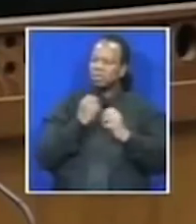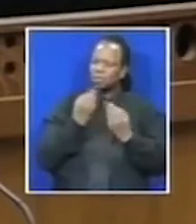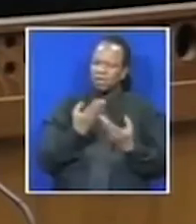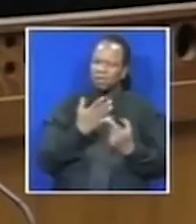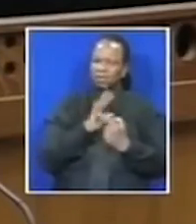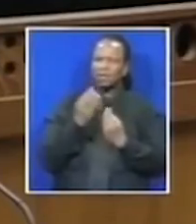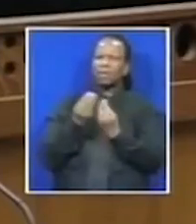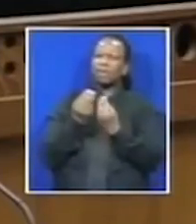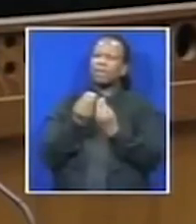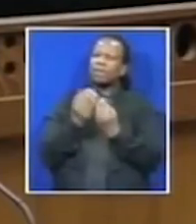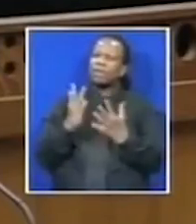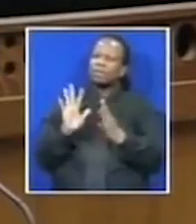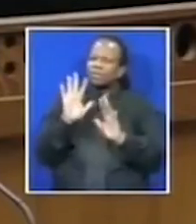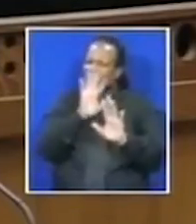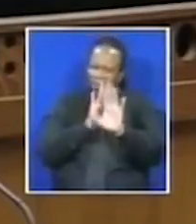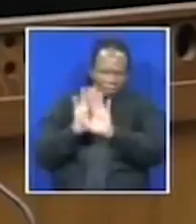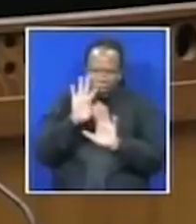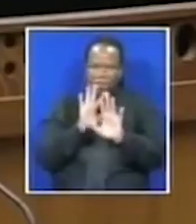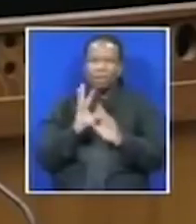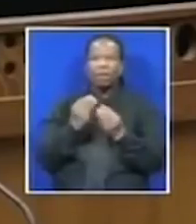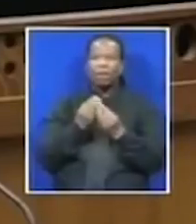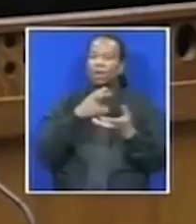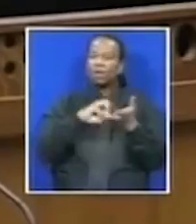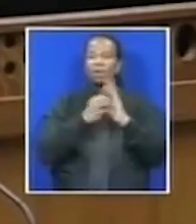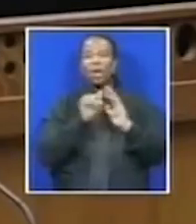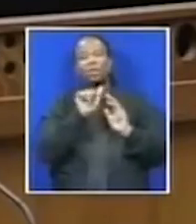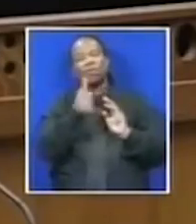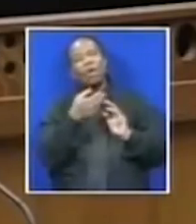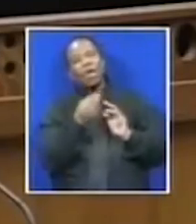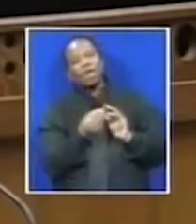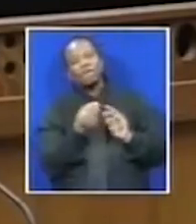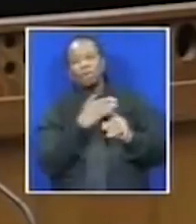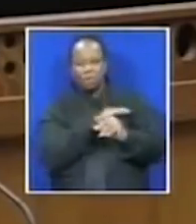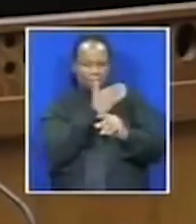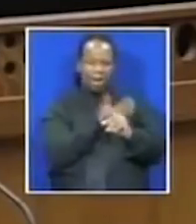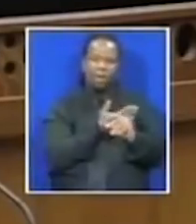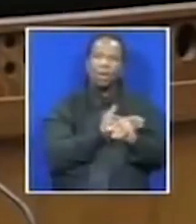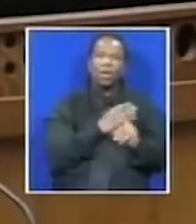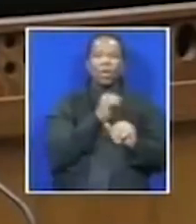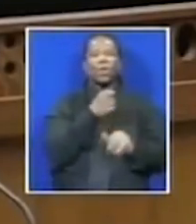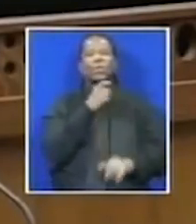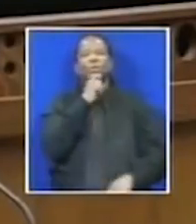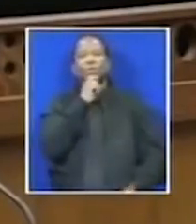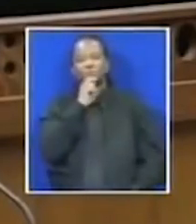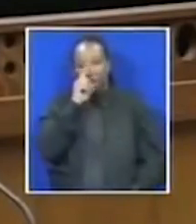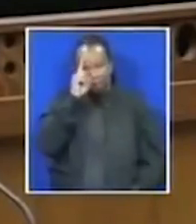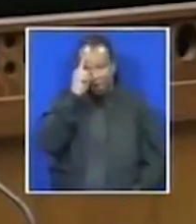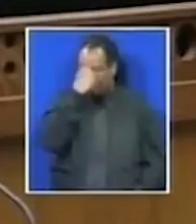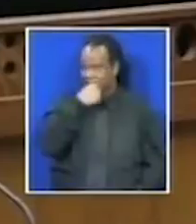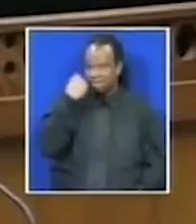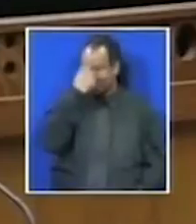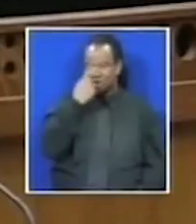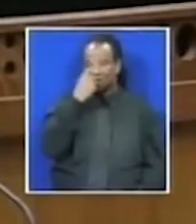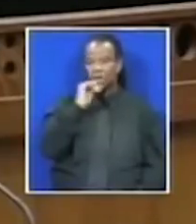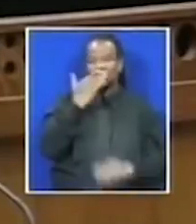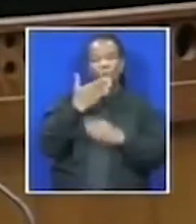and their quest to gain power by other means other than the ballot box, using a black face to protect the interests of the